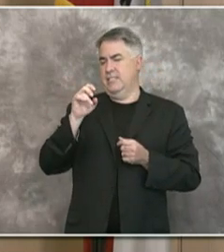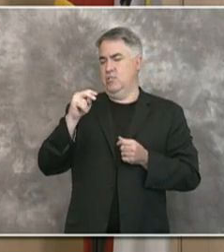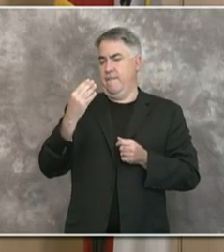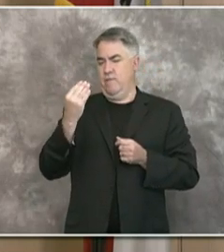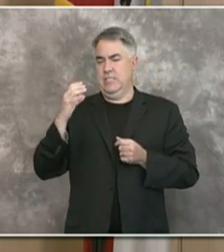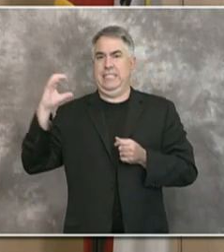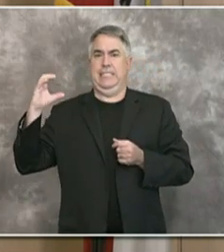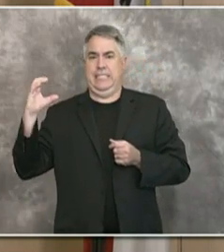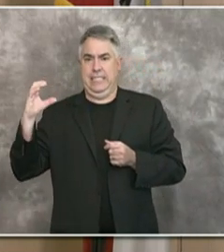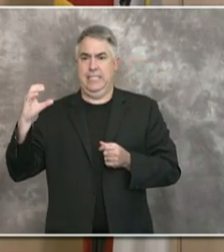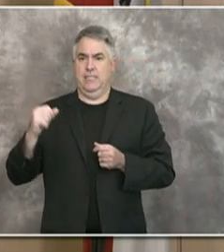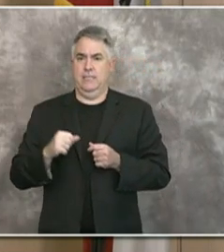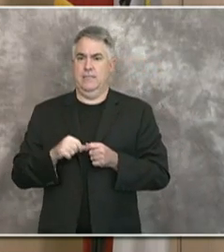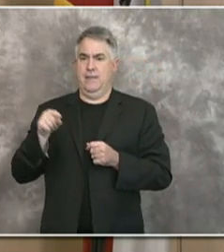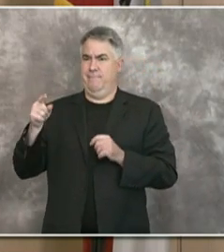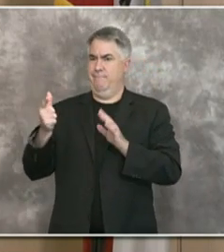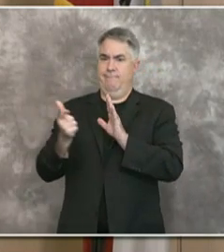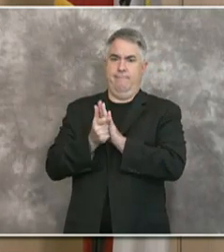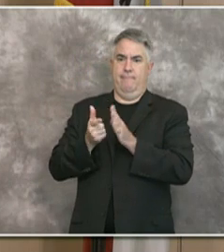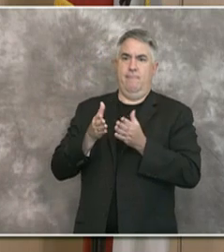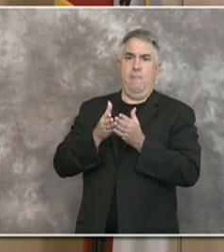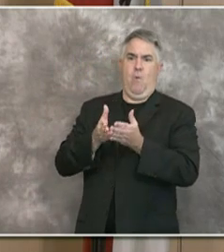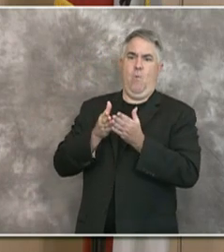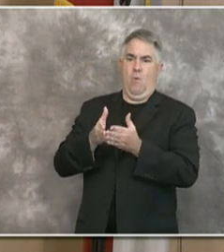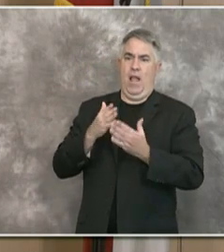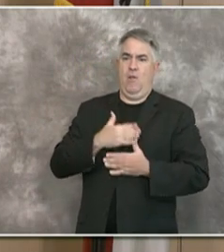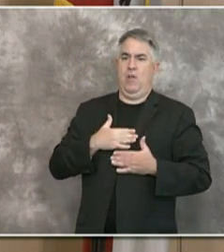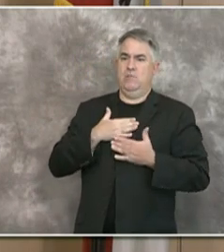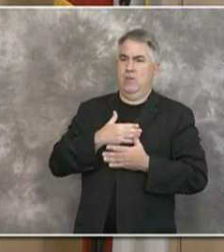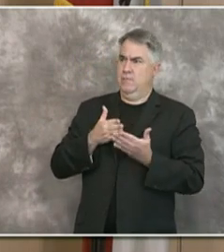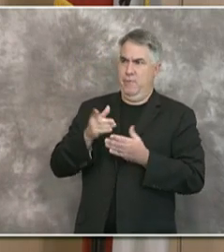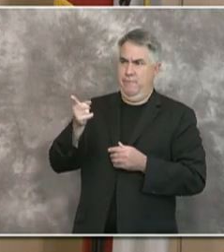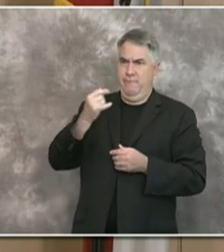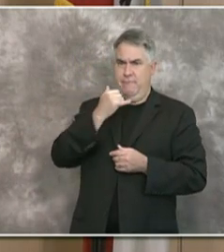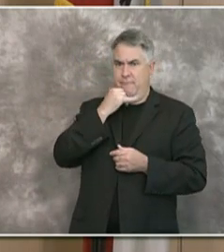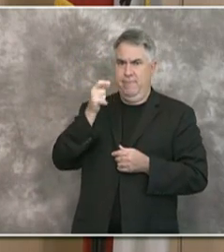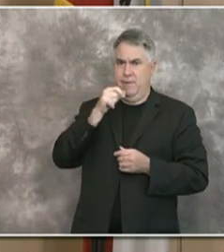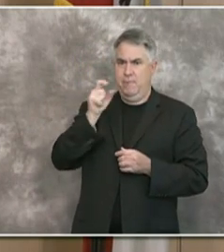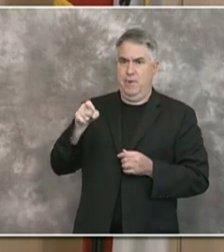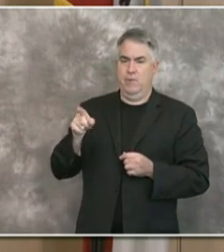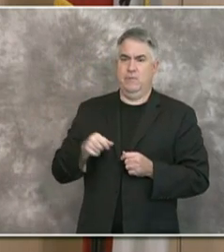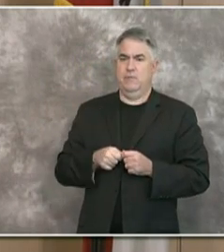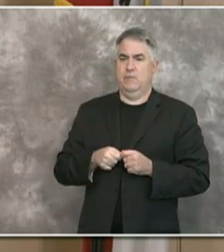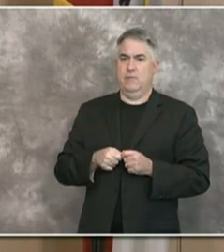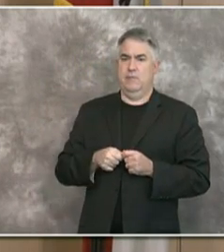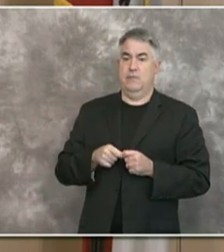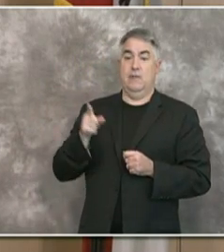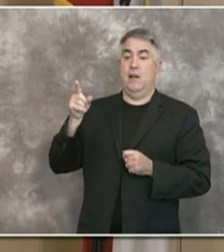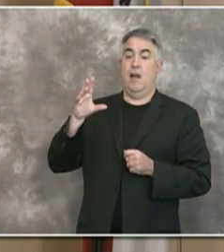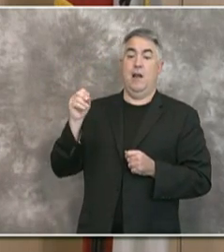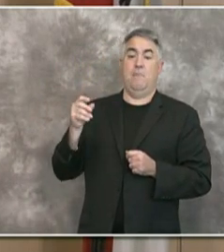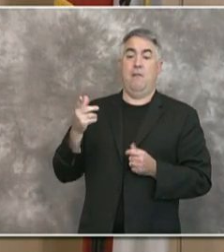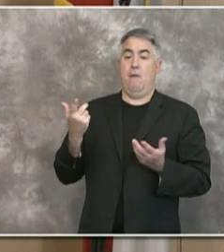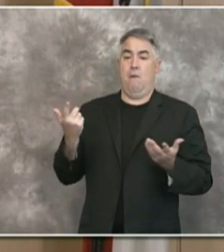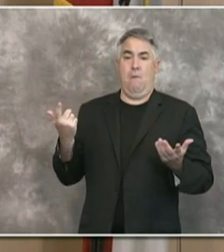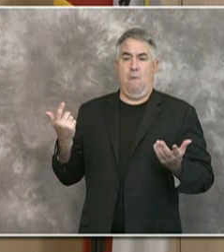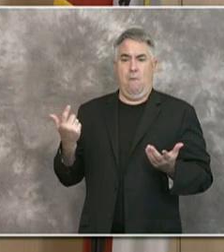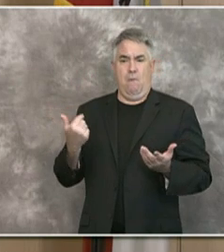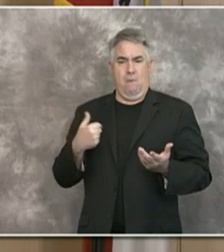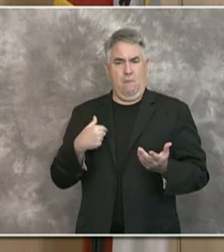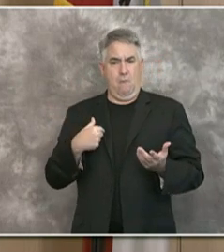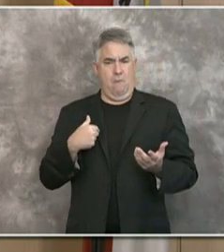recreational boating unless all the passengers are from the same household. The company is saying that they are operating